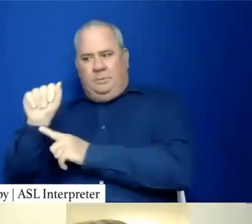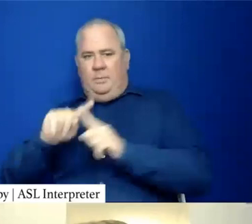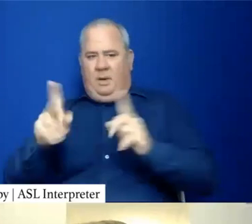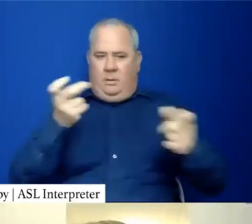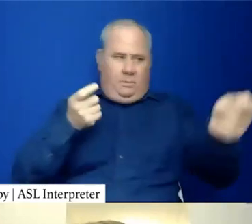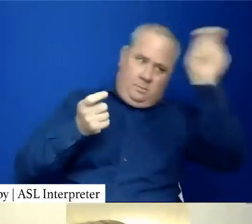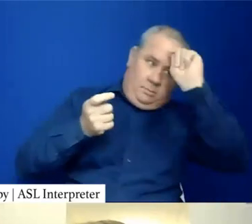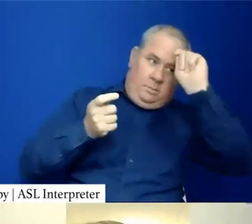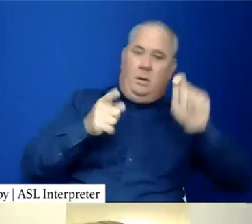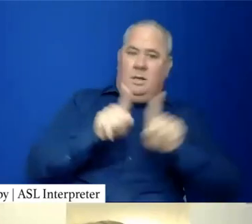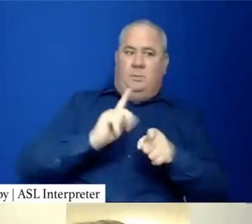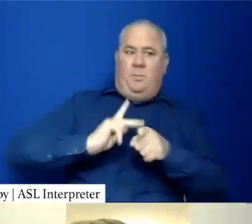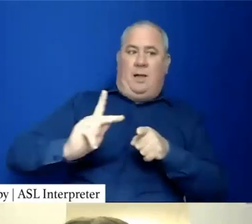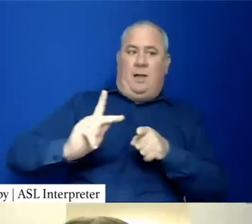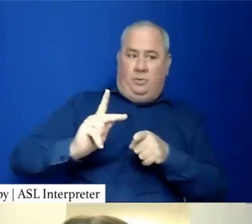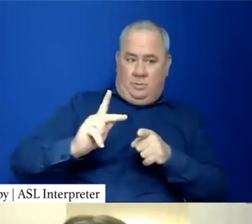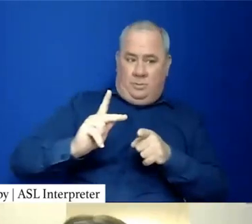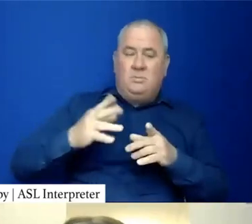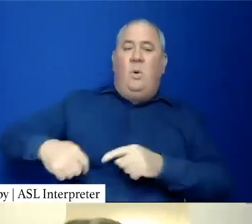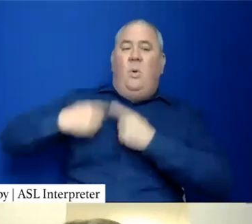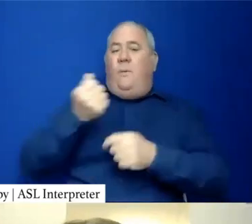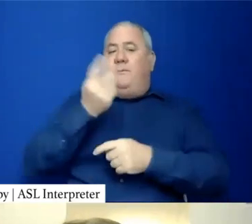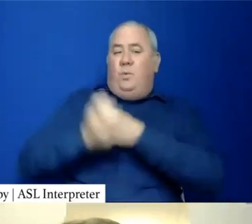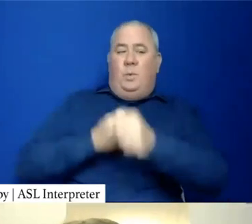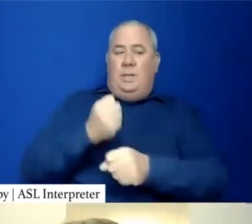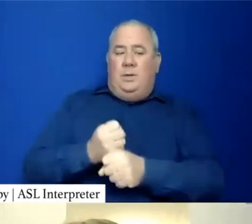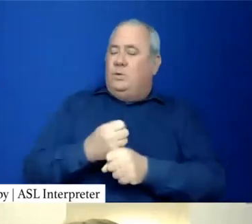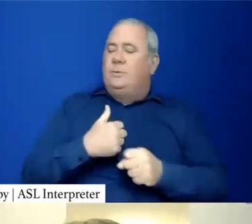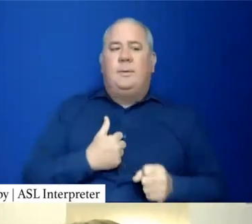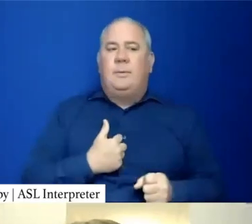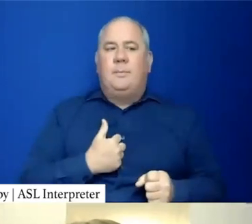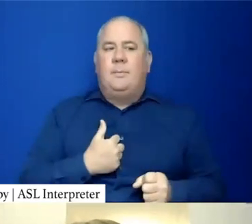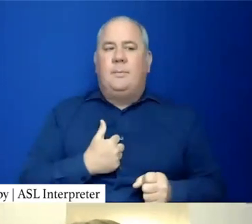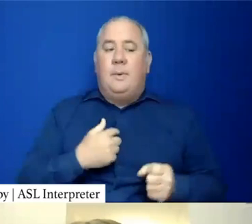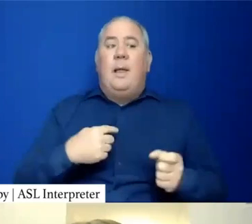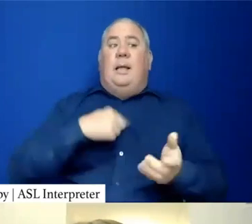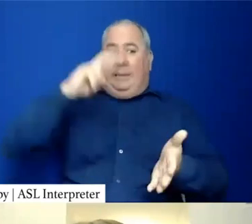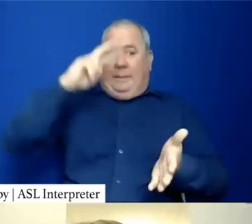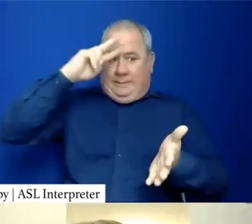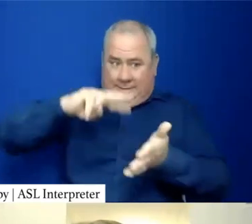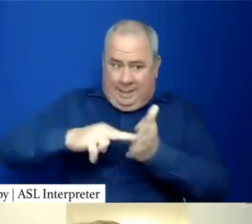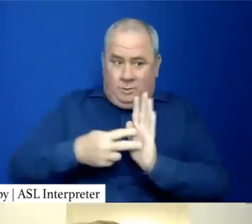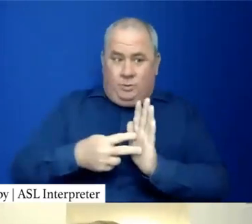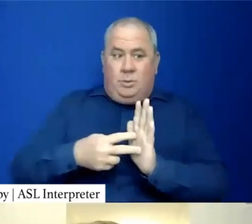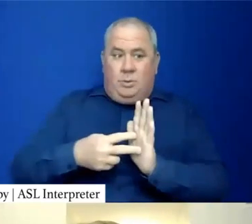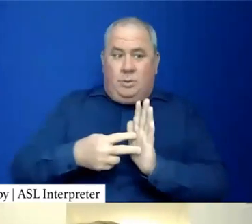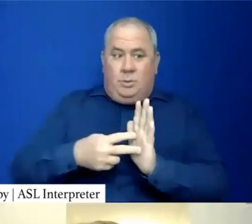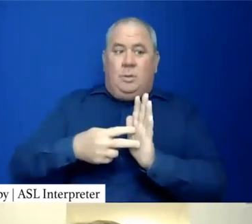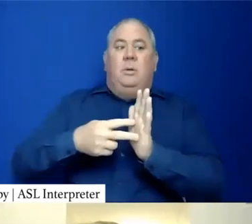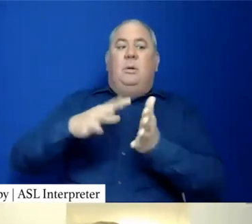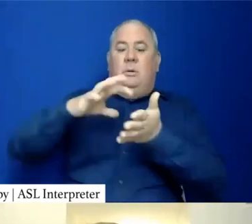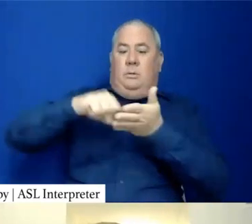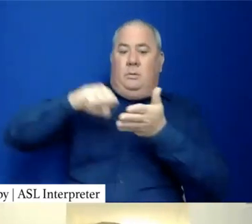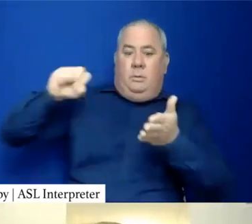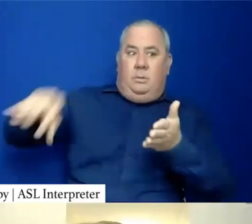over the past several years is really intentionally remove control over that